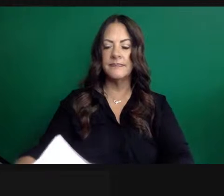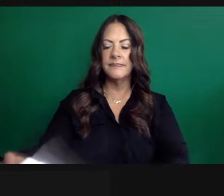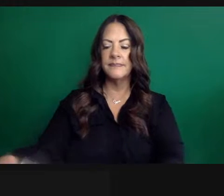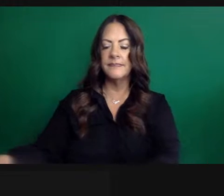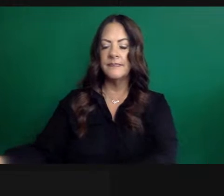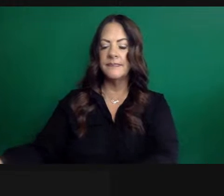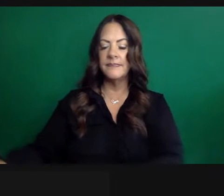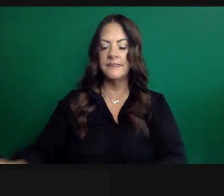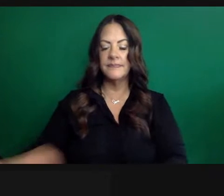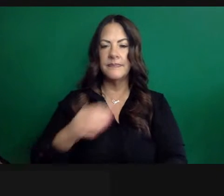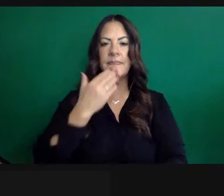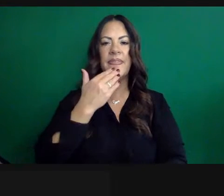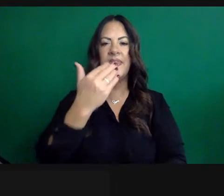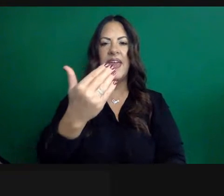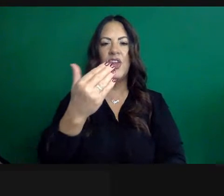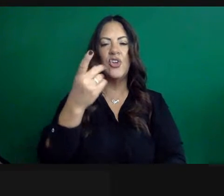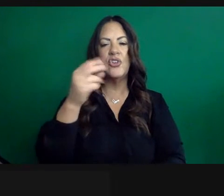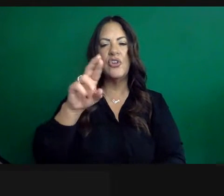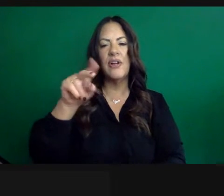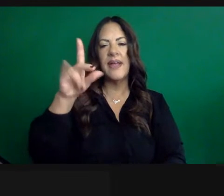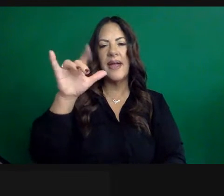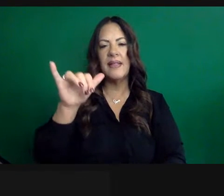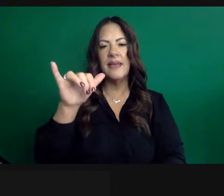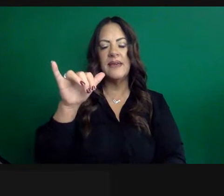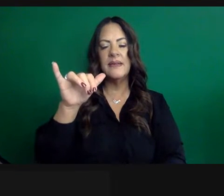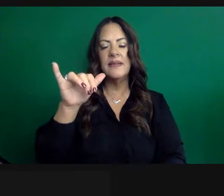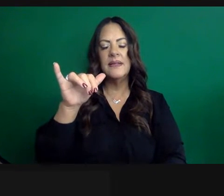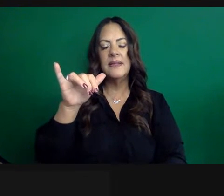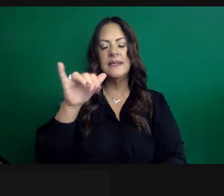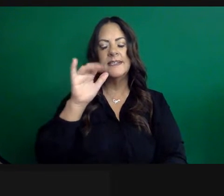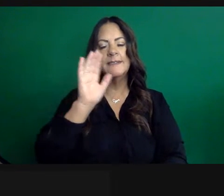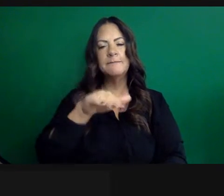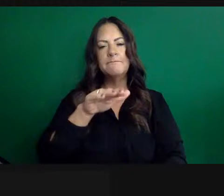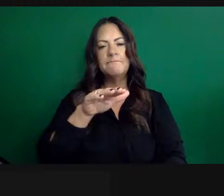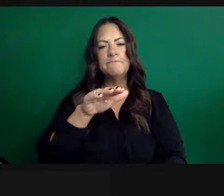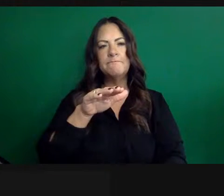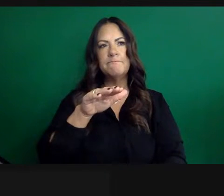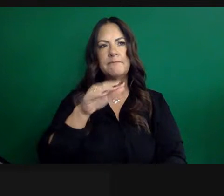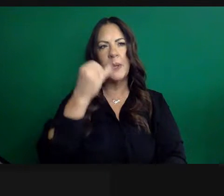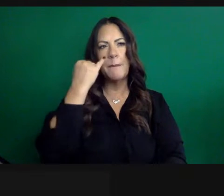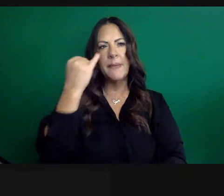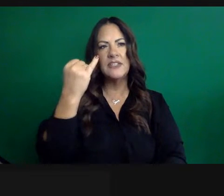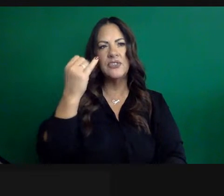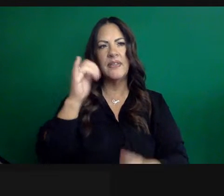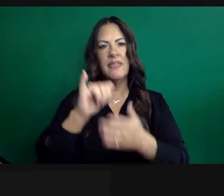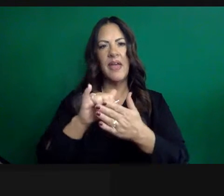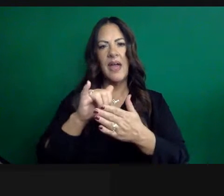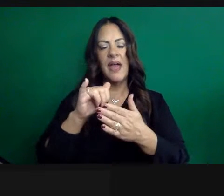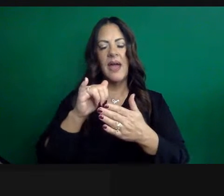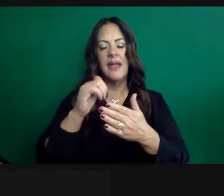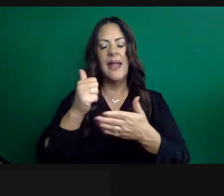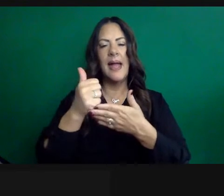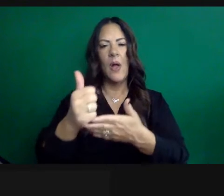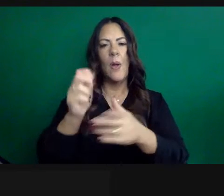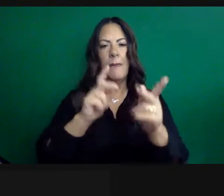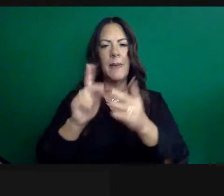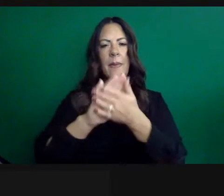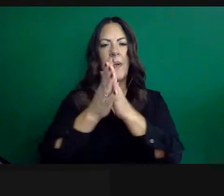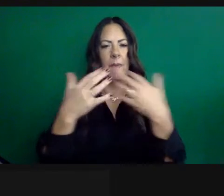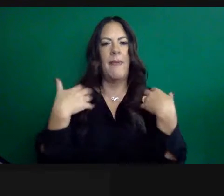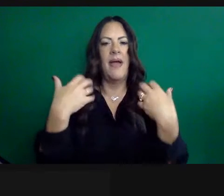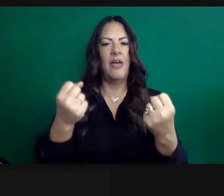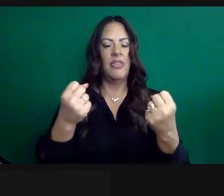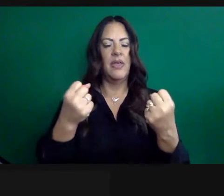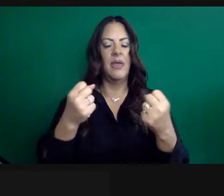this helpful information. Dr. Ghali, I imagine everybody getting to this needs to be healthy to pull this off, and Californians